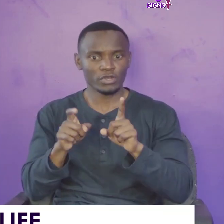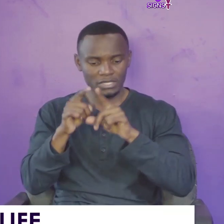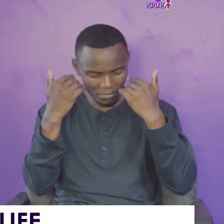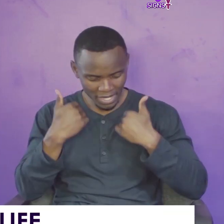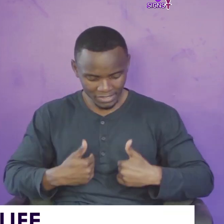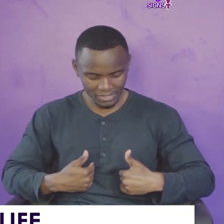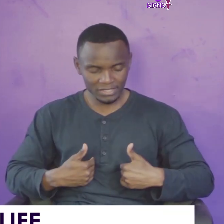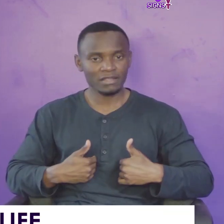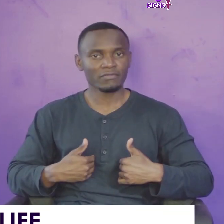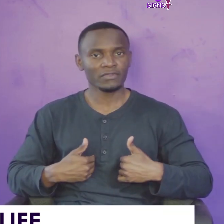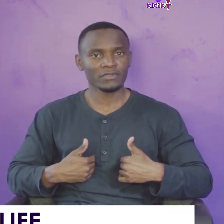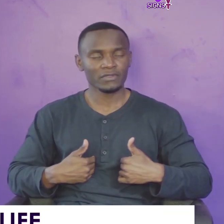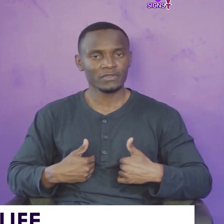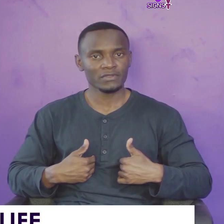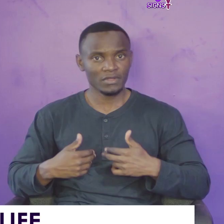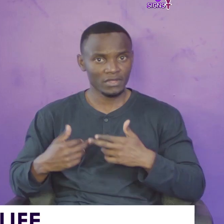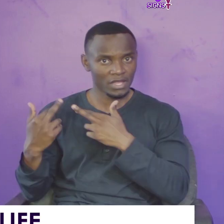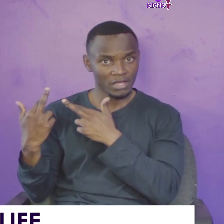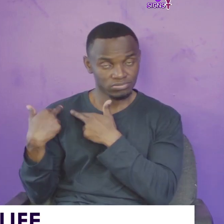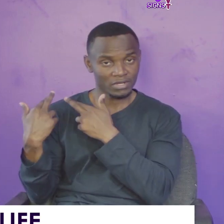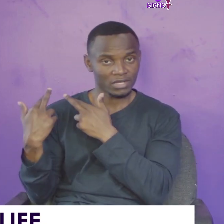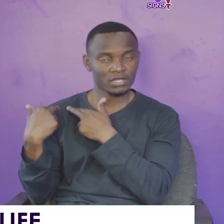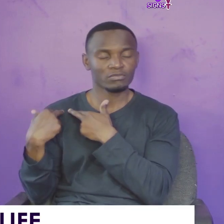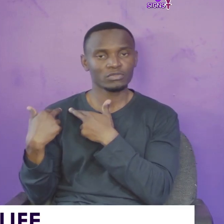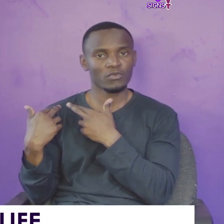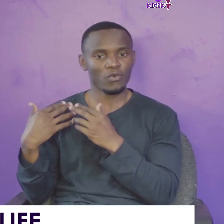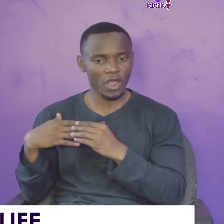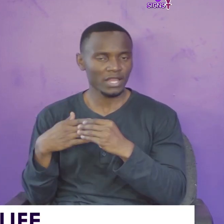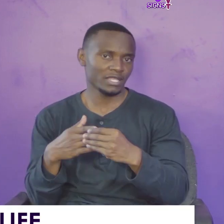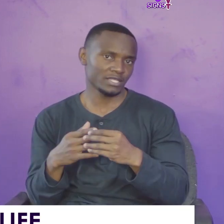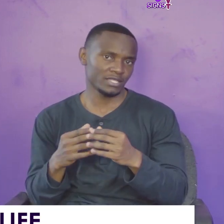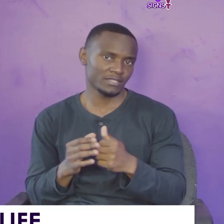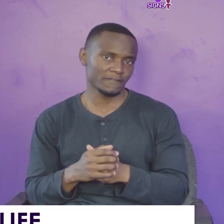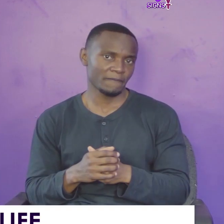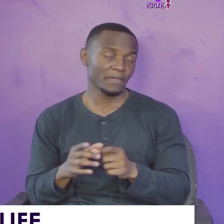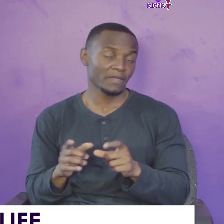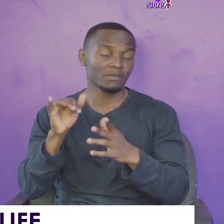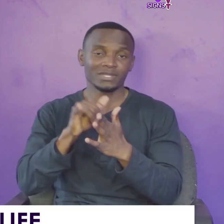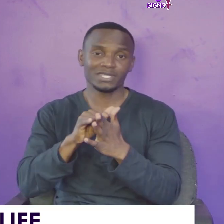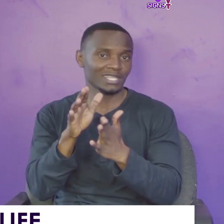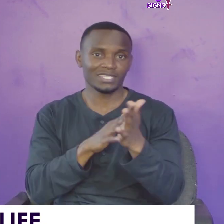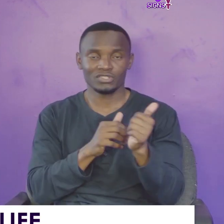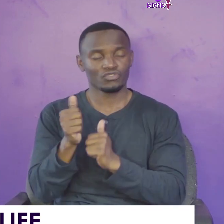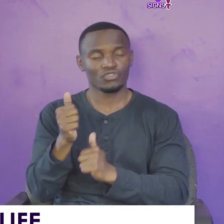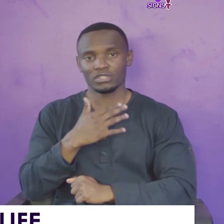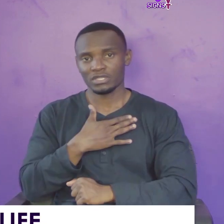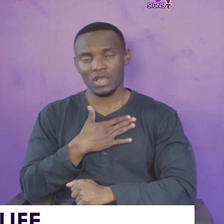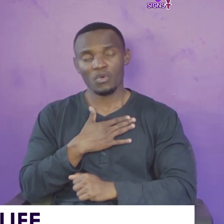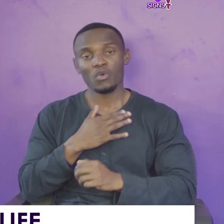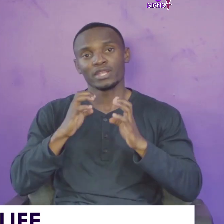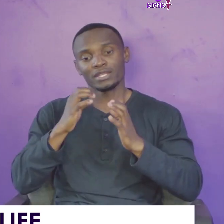wheel. True. That's just that feeling of control. Messes our focus on integrity.